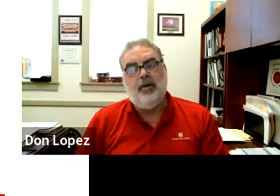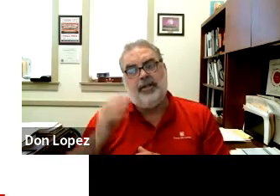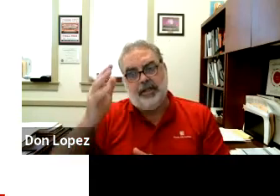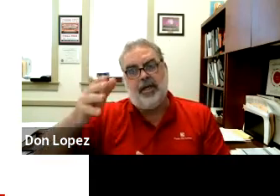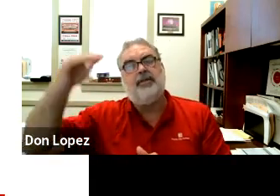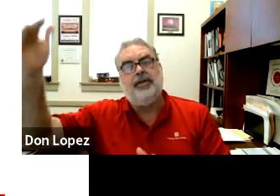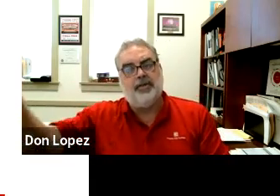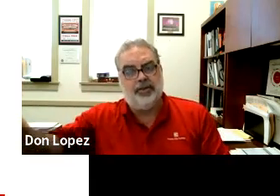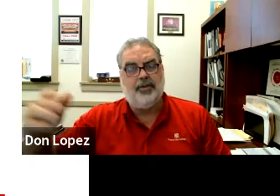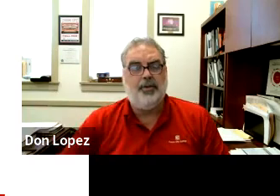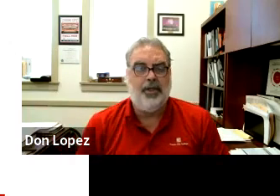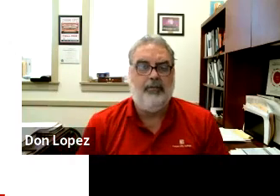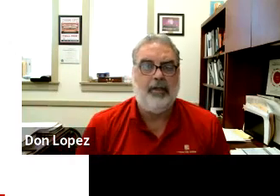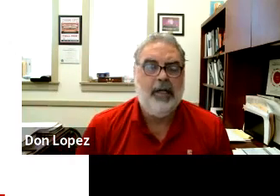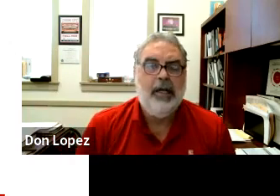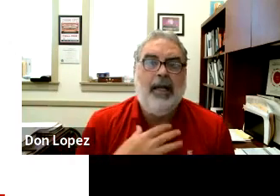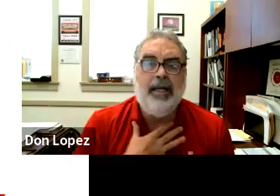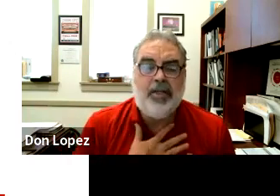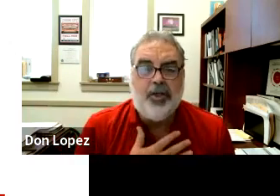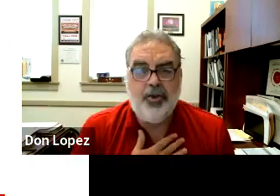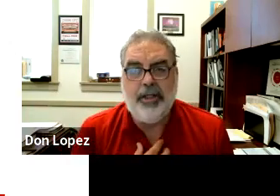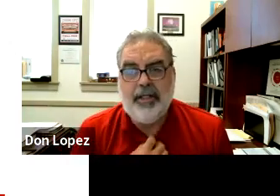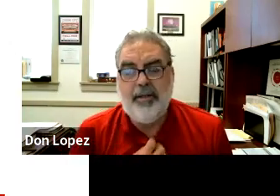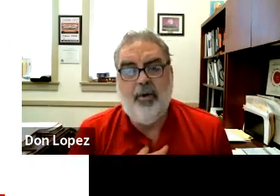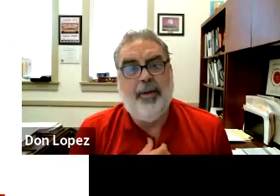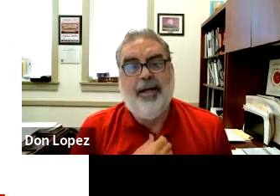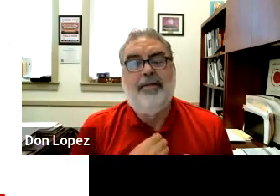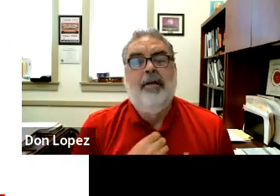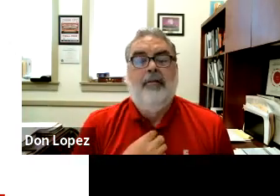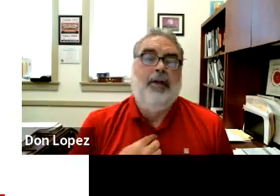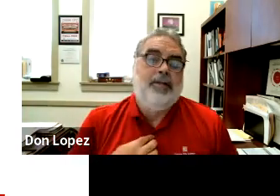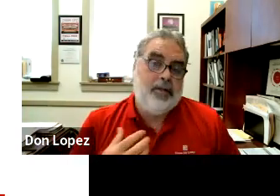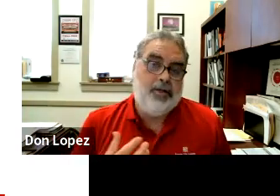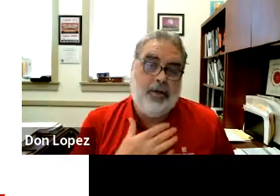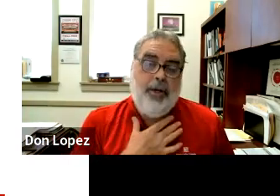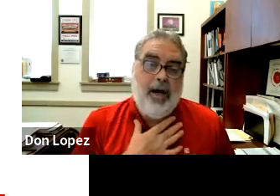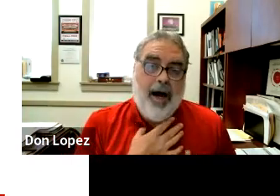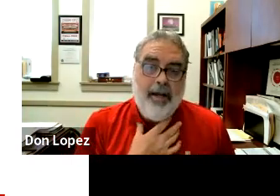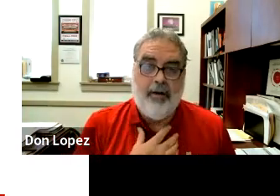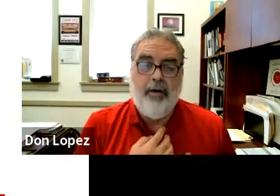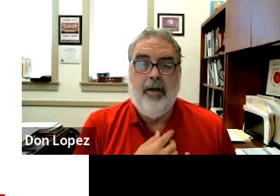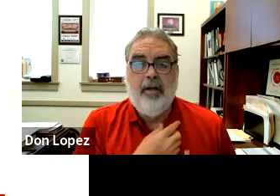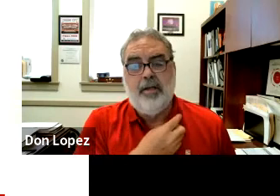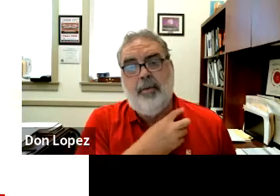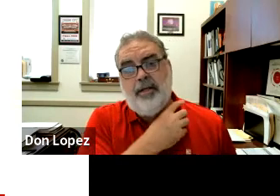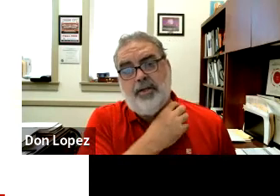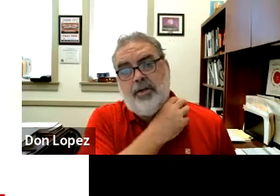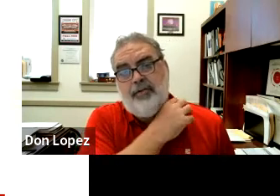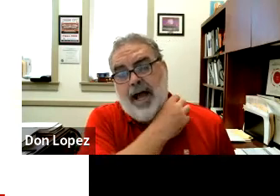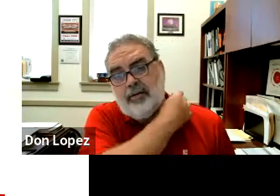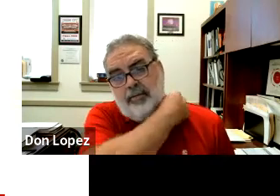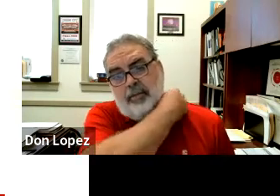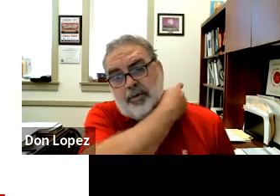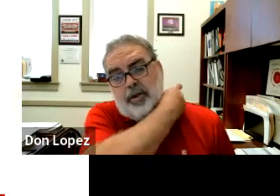to request these kinds of resources to achieve this. And institutionally, it's important because, for instance, this year we hired some